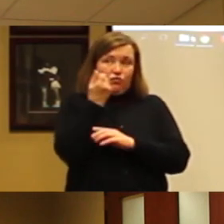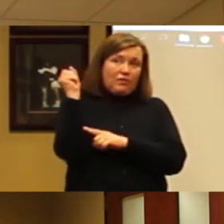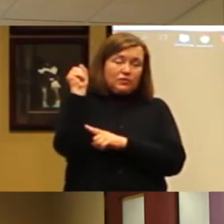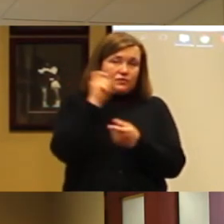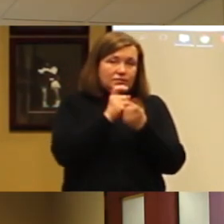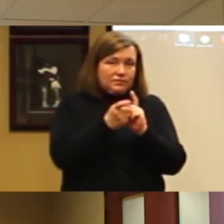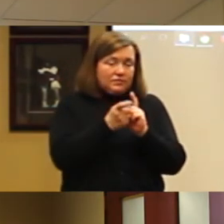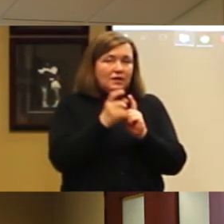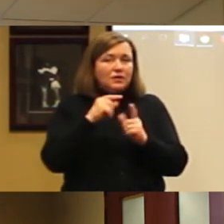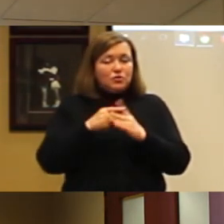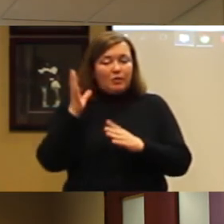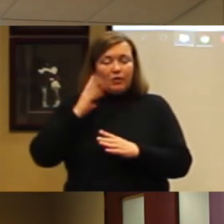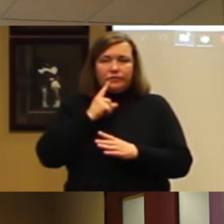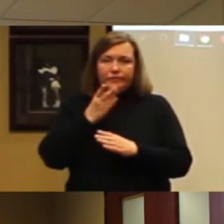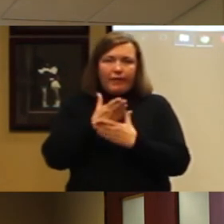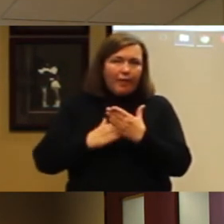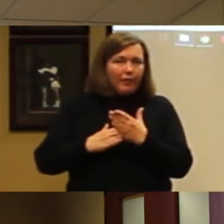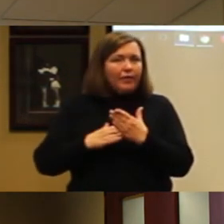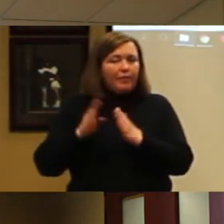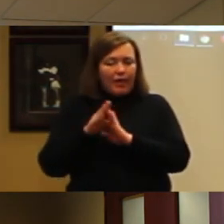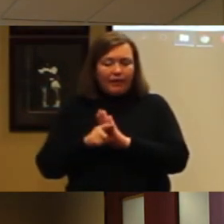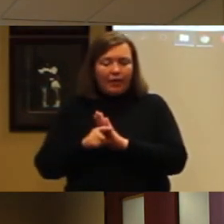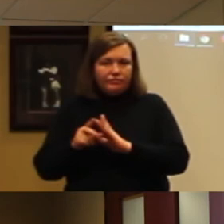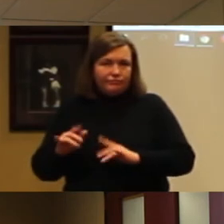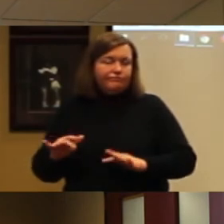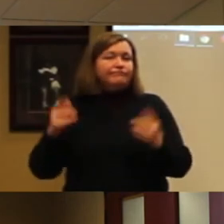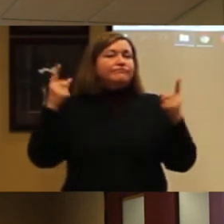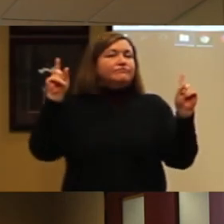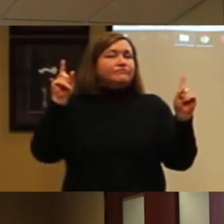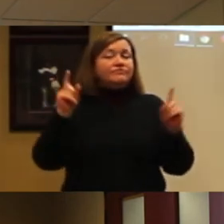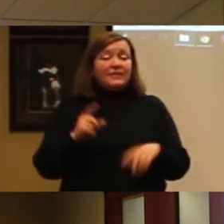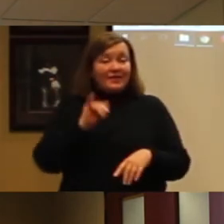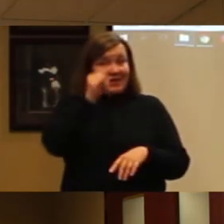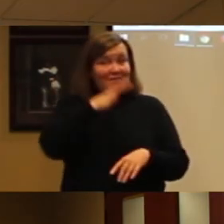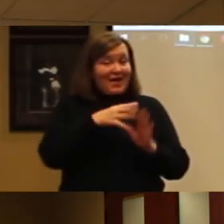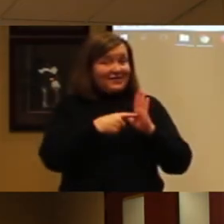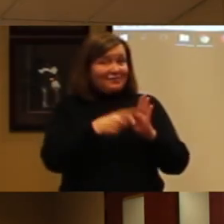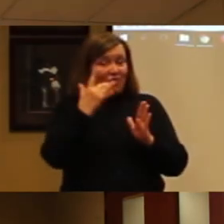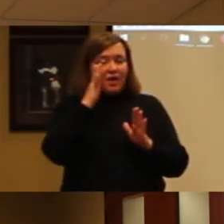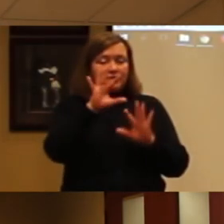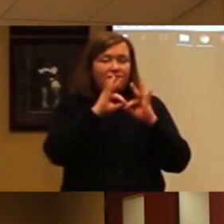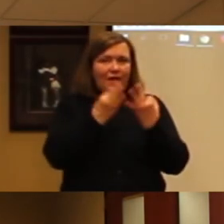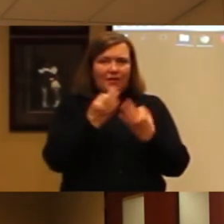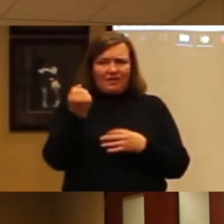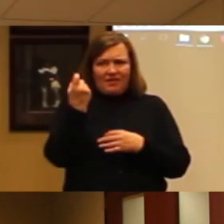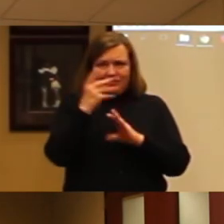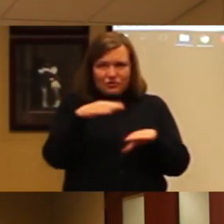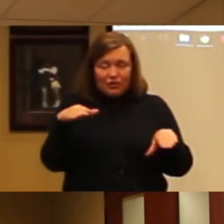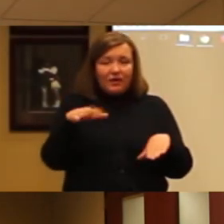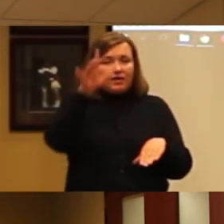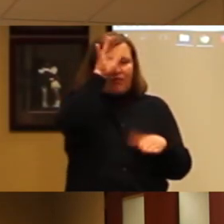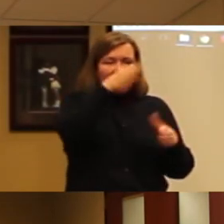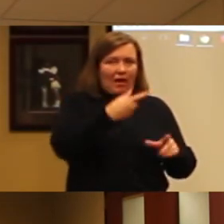humble background. He comes from a family of, I think, 11 children. The father died very young, the mother was